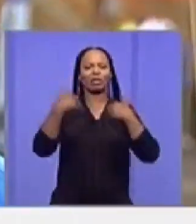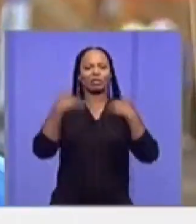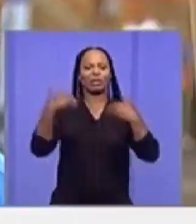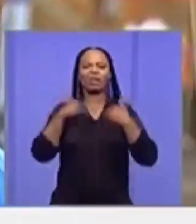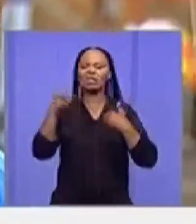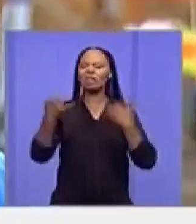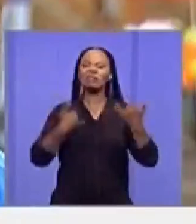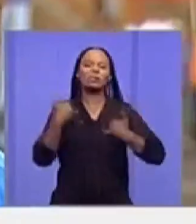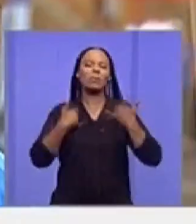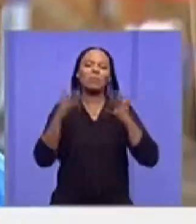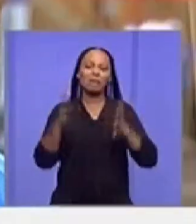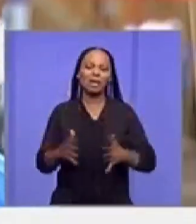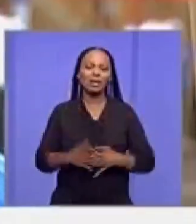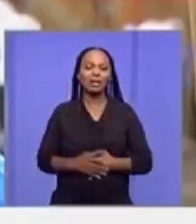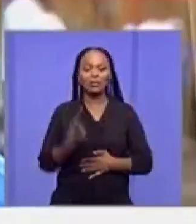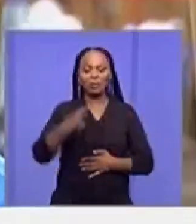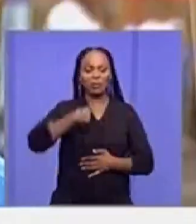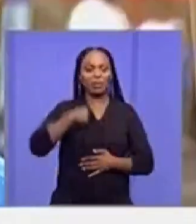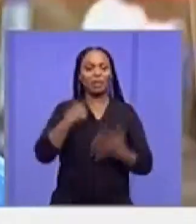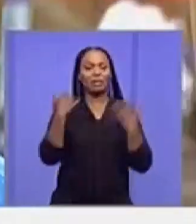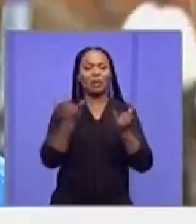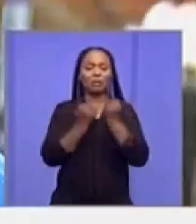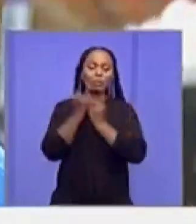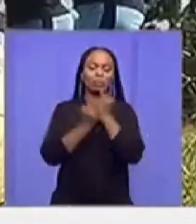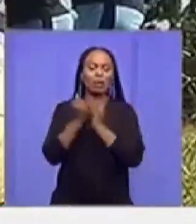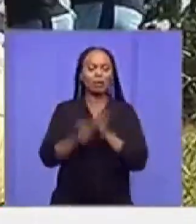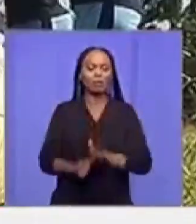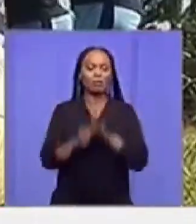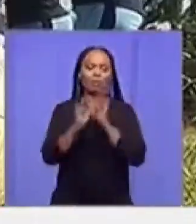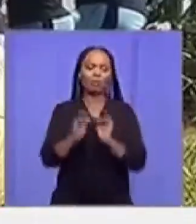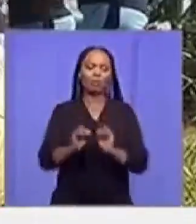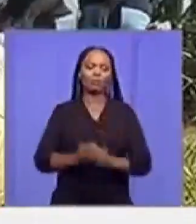just have fun. And to me, this tournament is important.